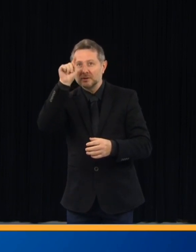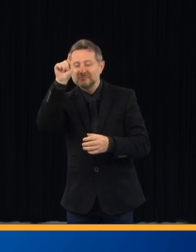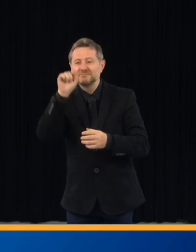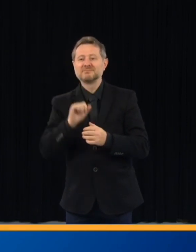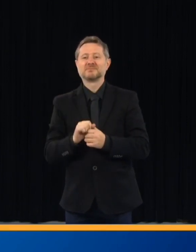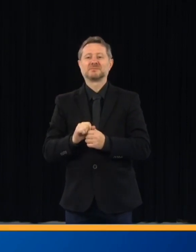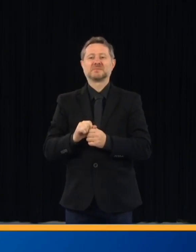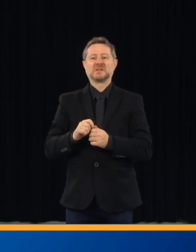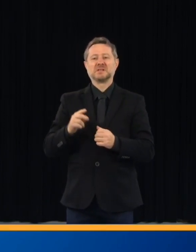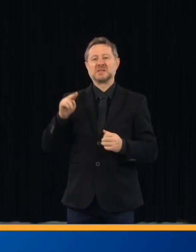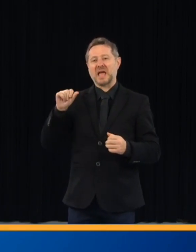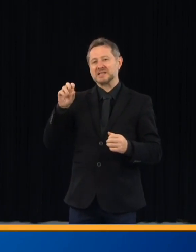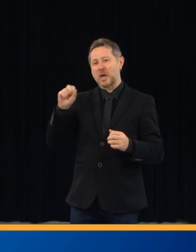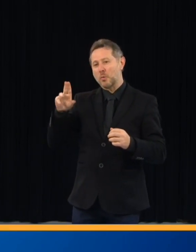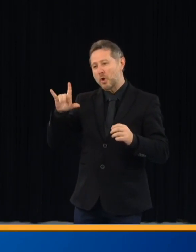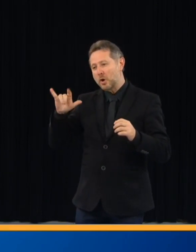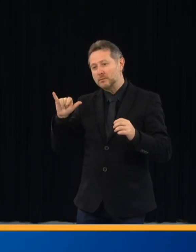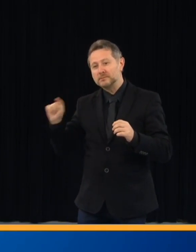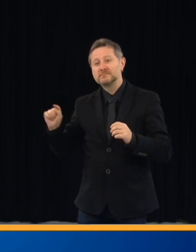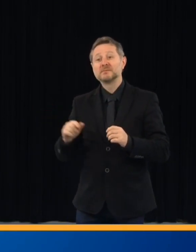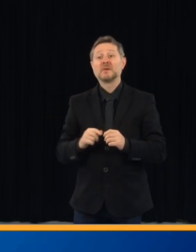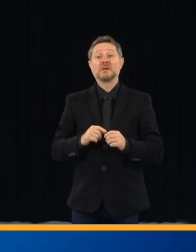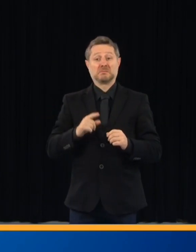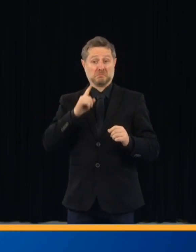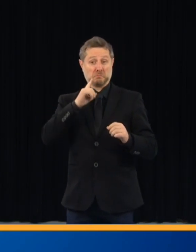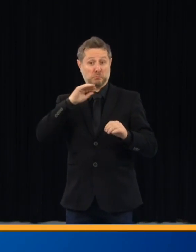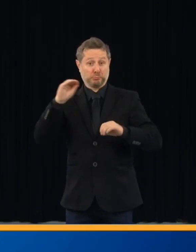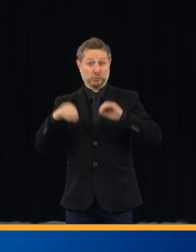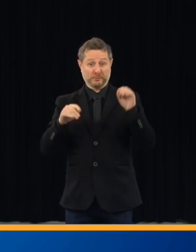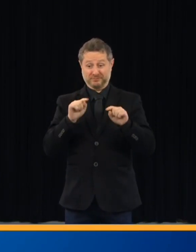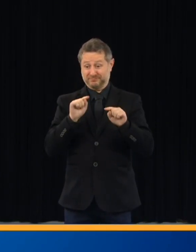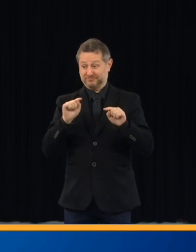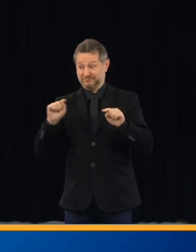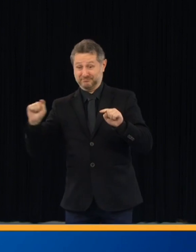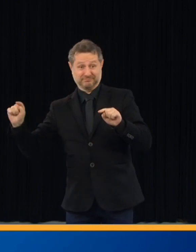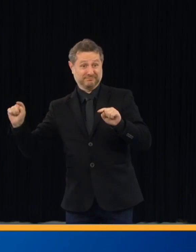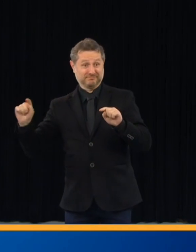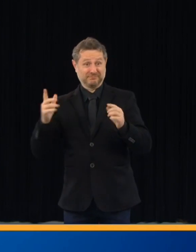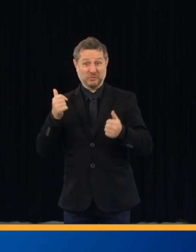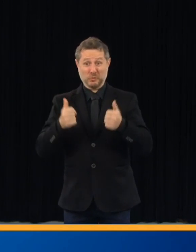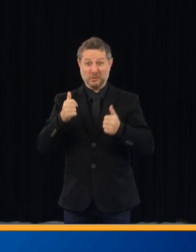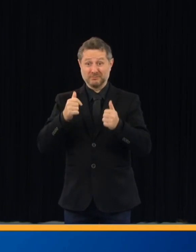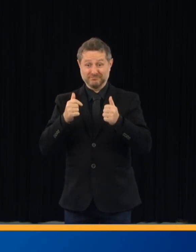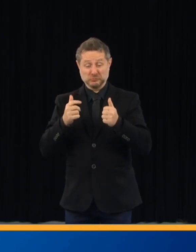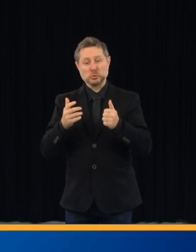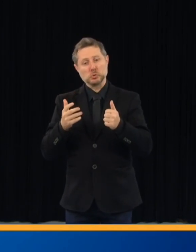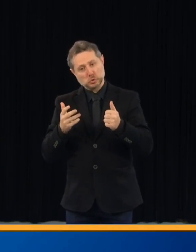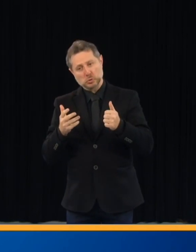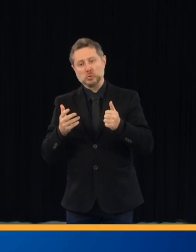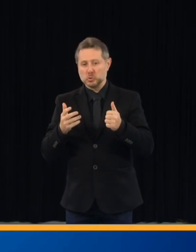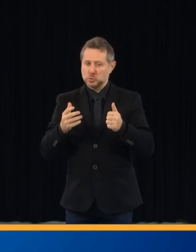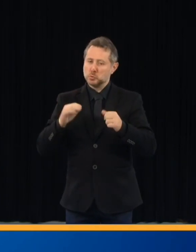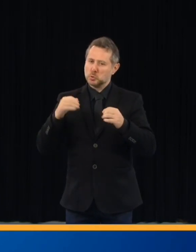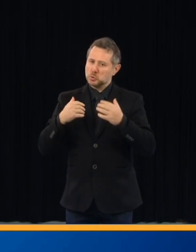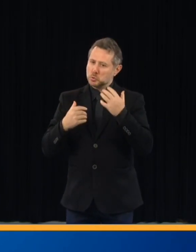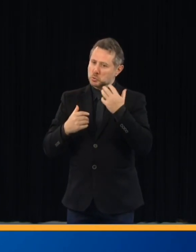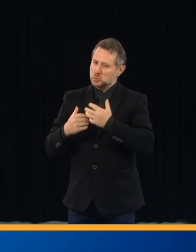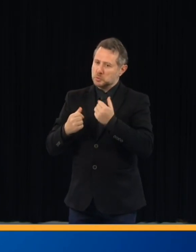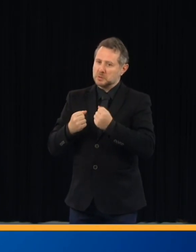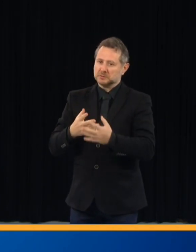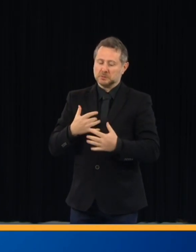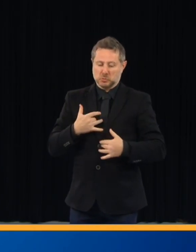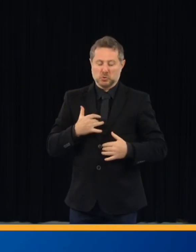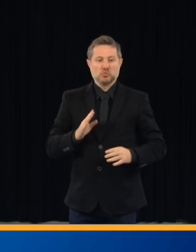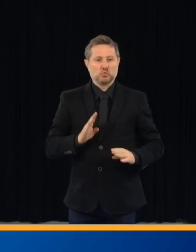which by percentage is a troubling number. Remember, New York City is so